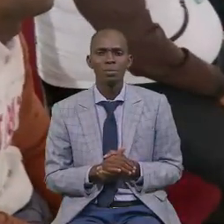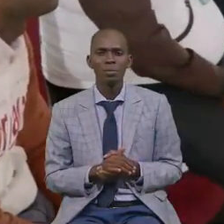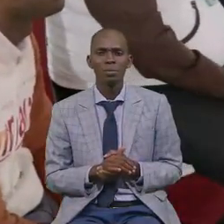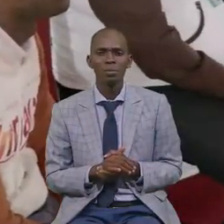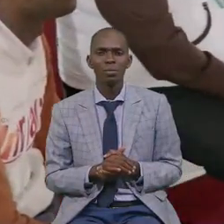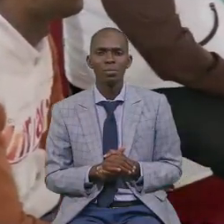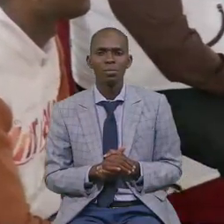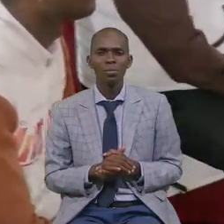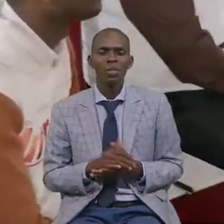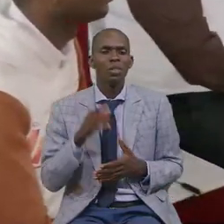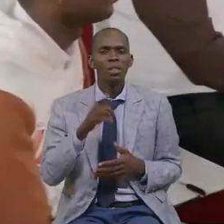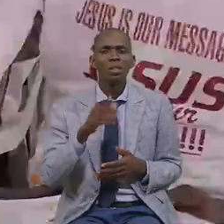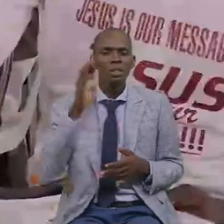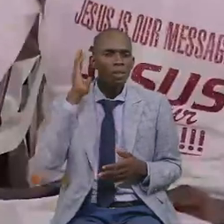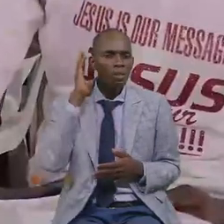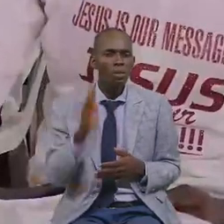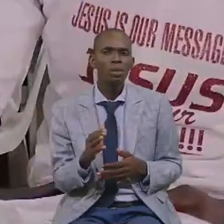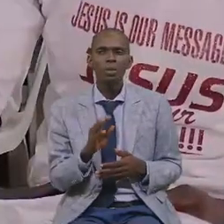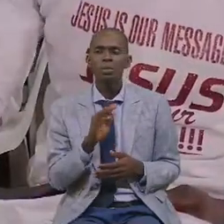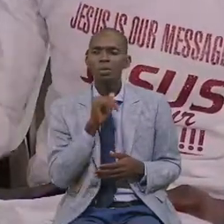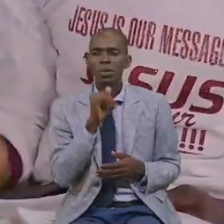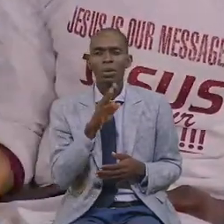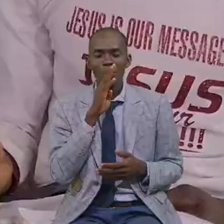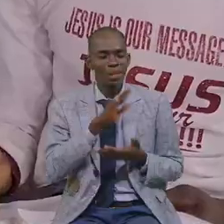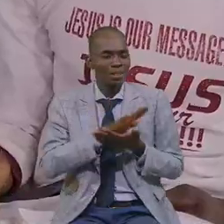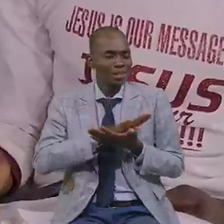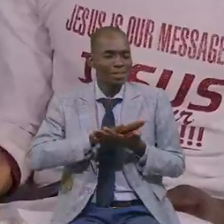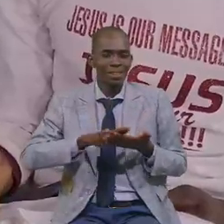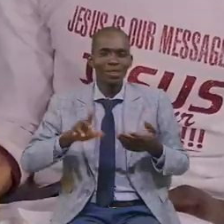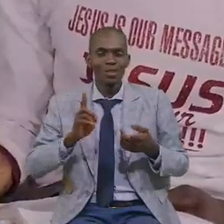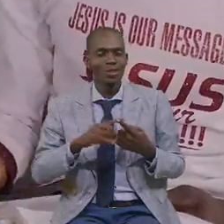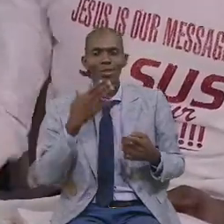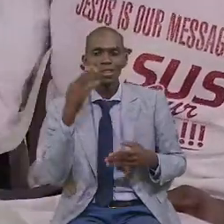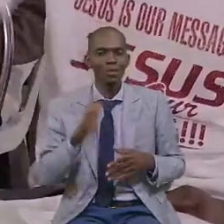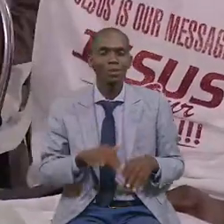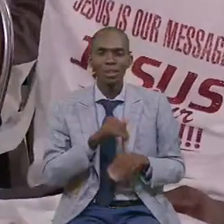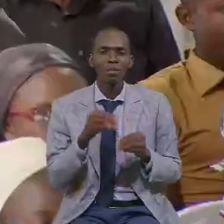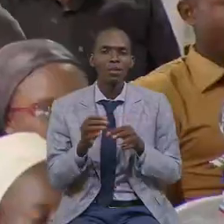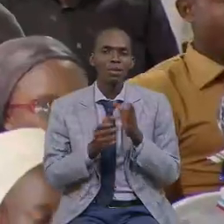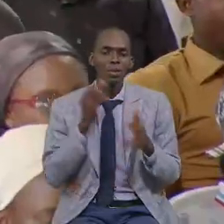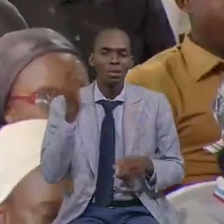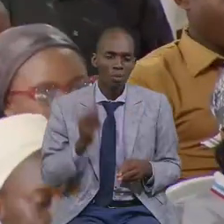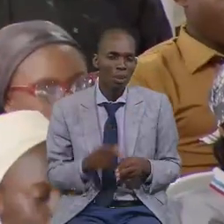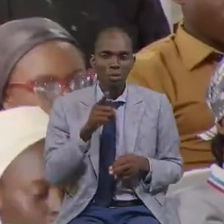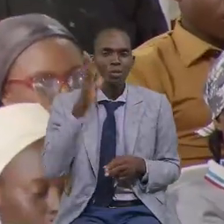You will not be nice to the devil. I said you'll not be nice to the devil.